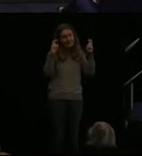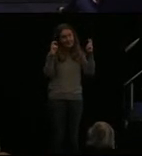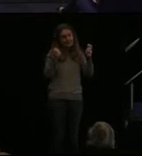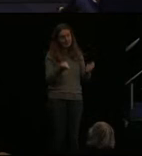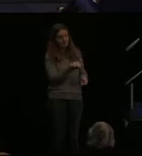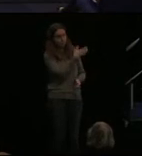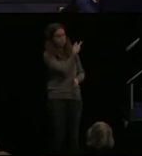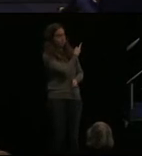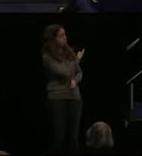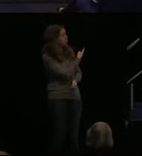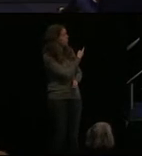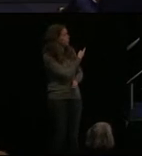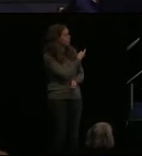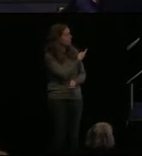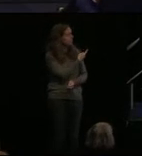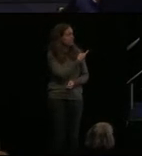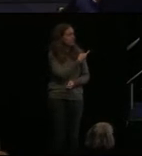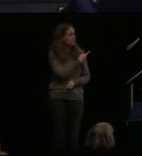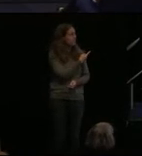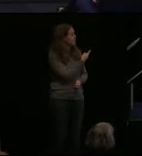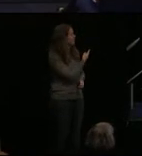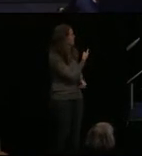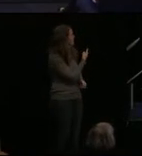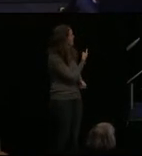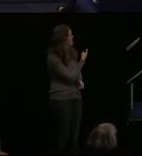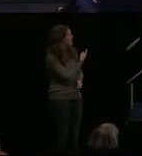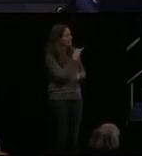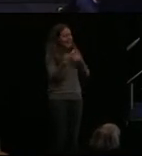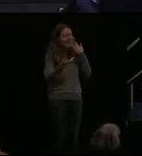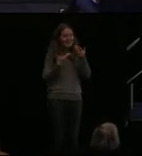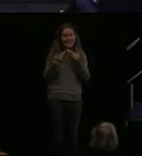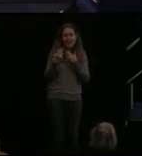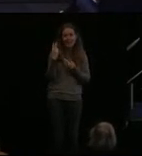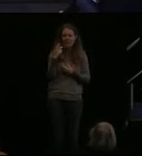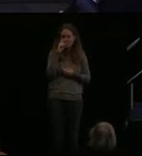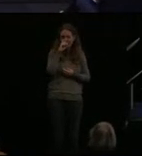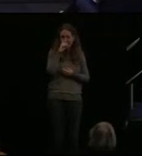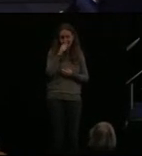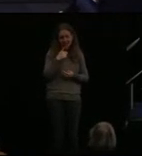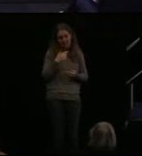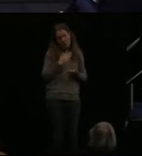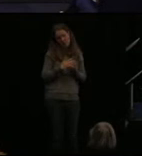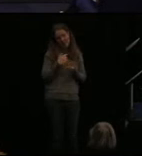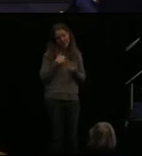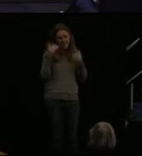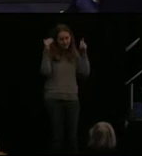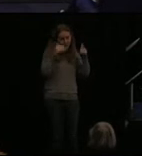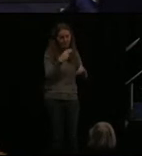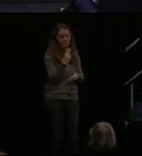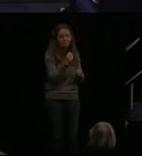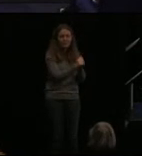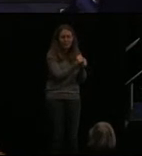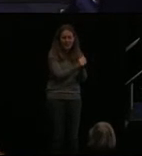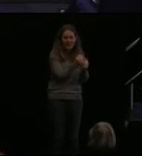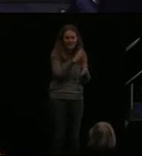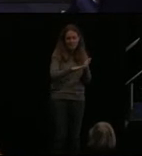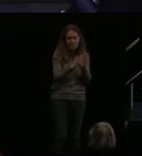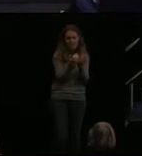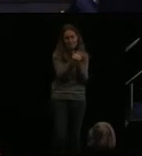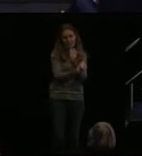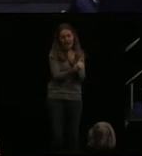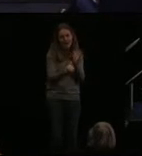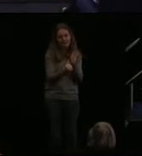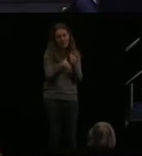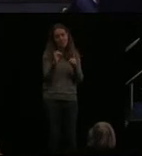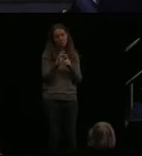see come up says A Tale of Two Sisters, but actually I'm going to focus on two brothers from the Bible, the